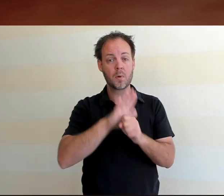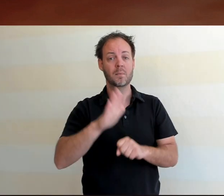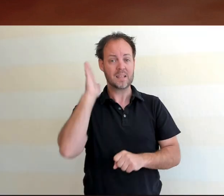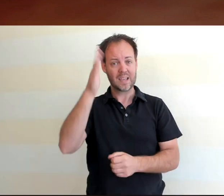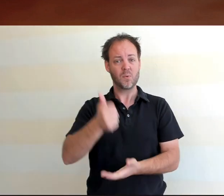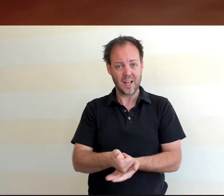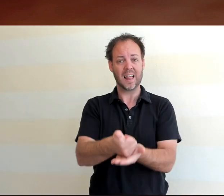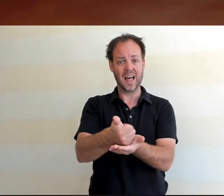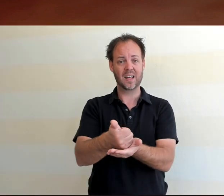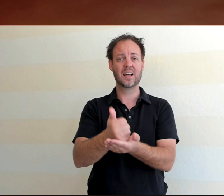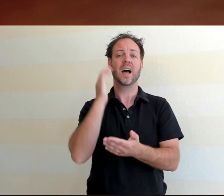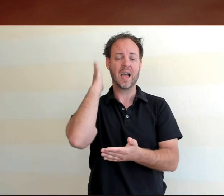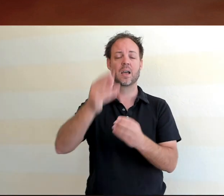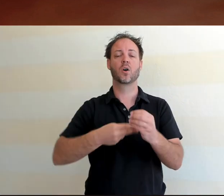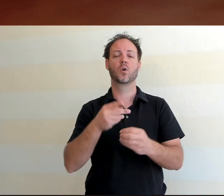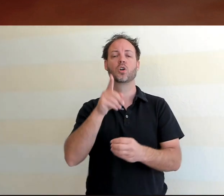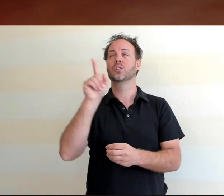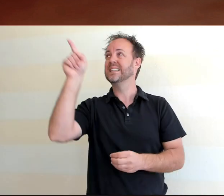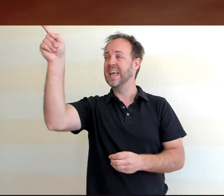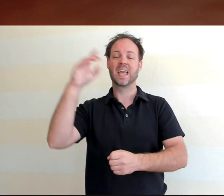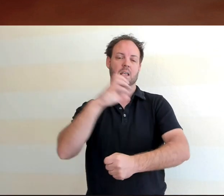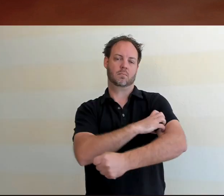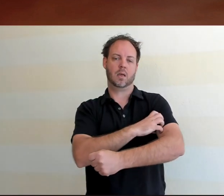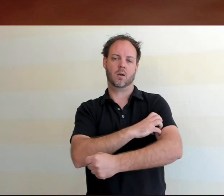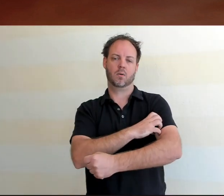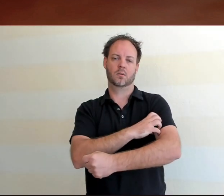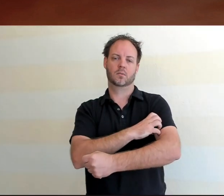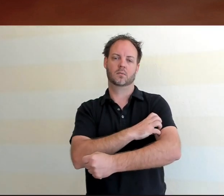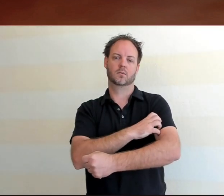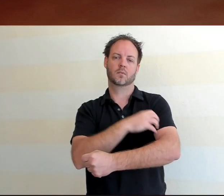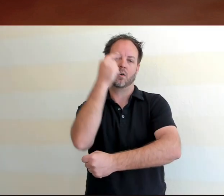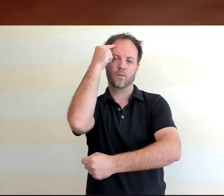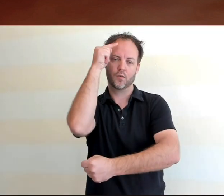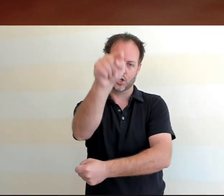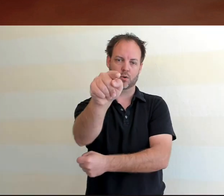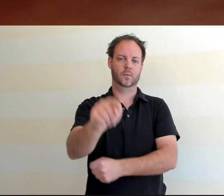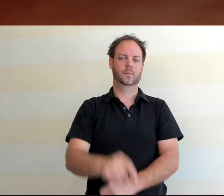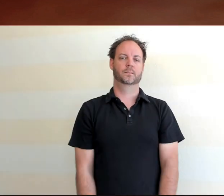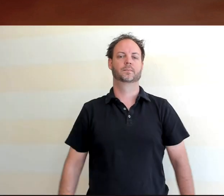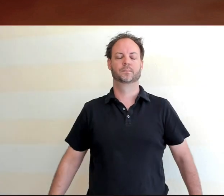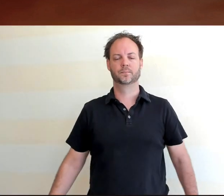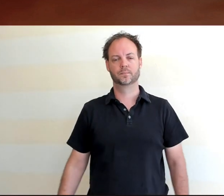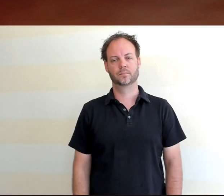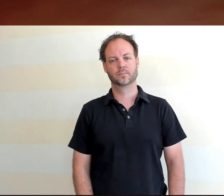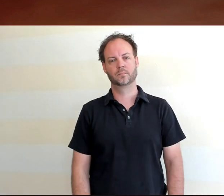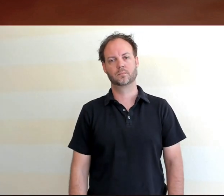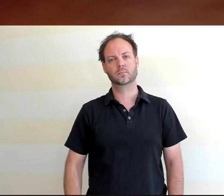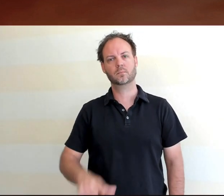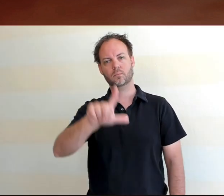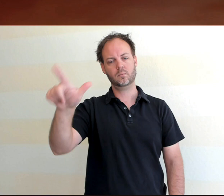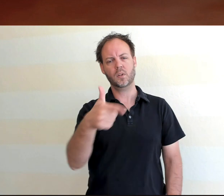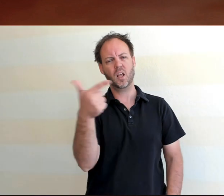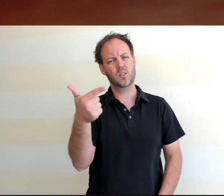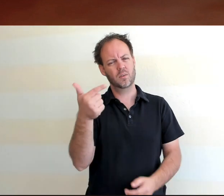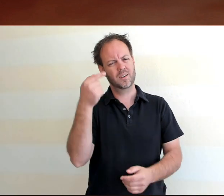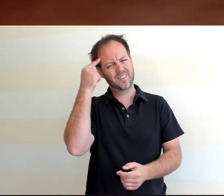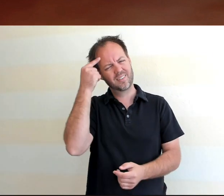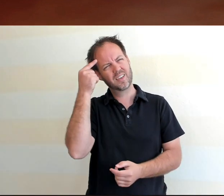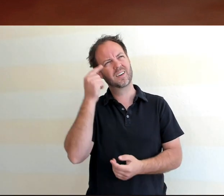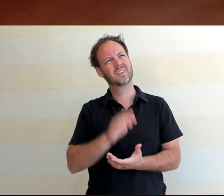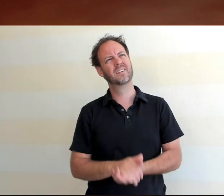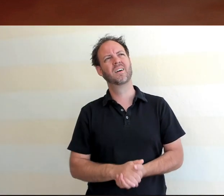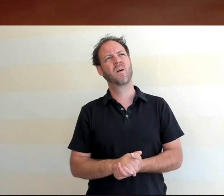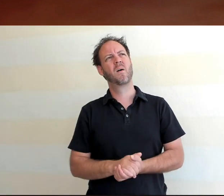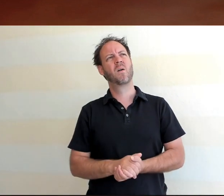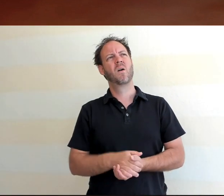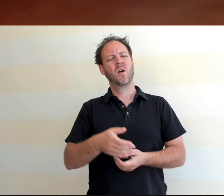help, and he will use his mighty power on your behalf. One way to think about prayer, maybe, is that